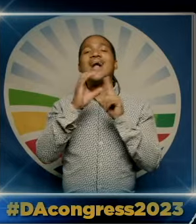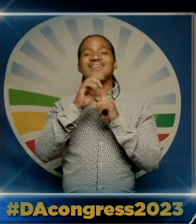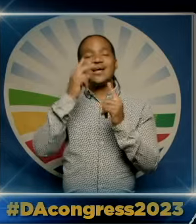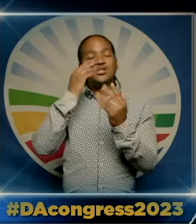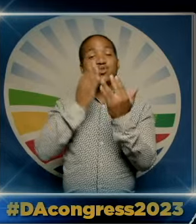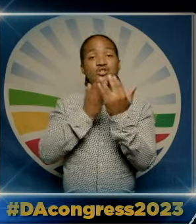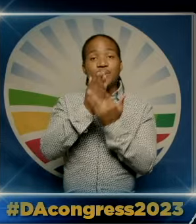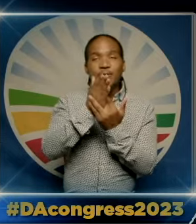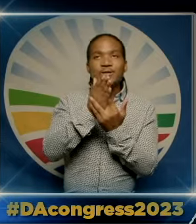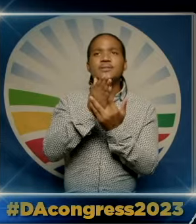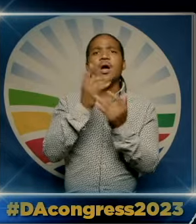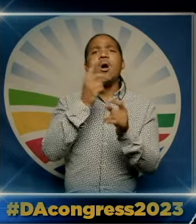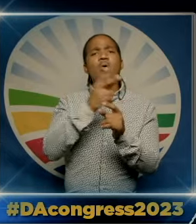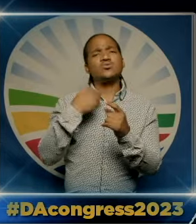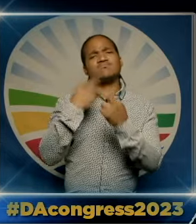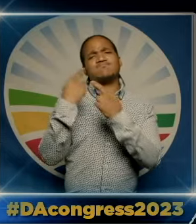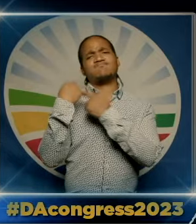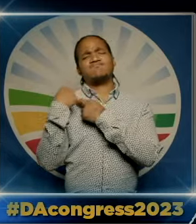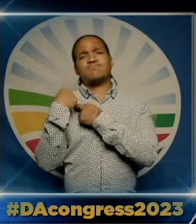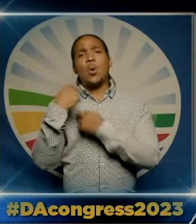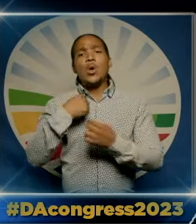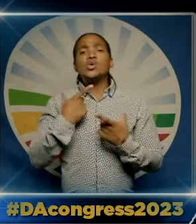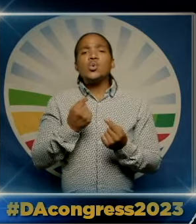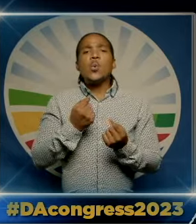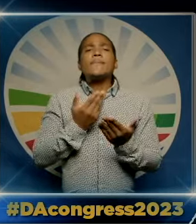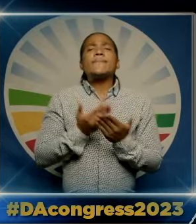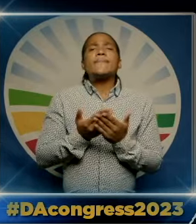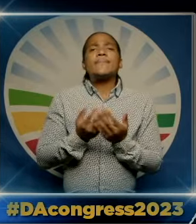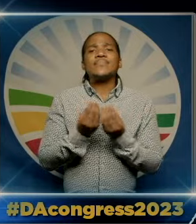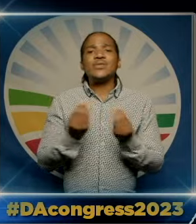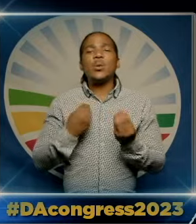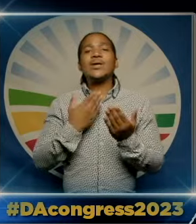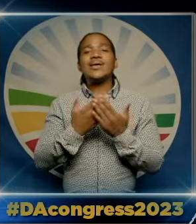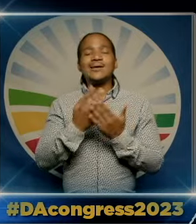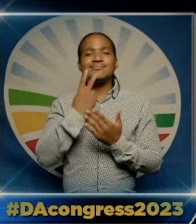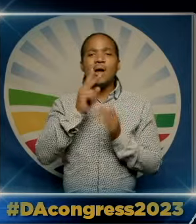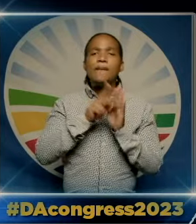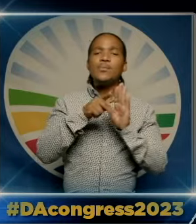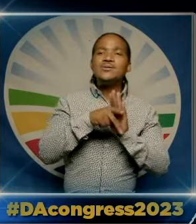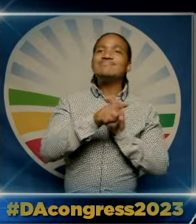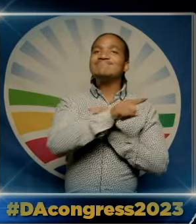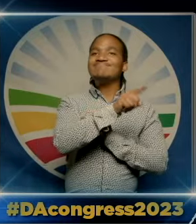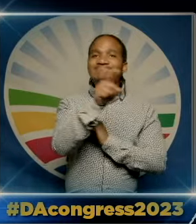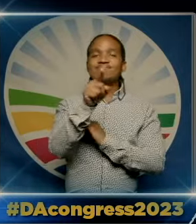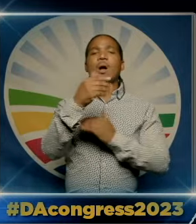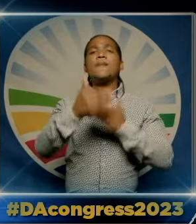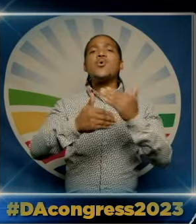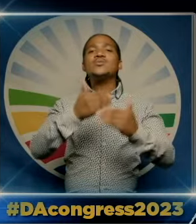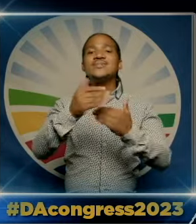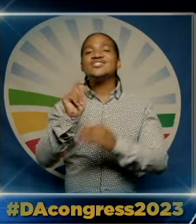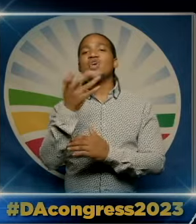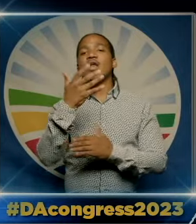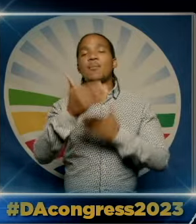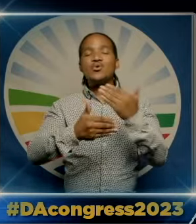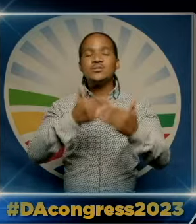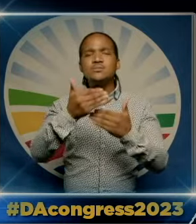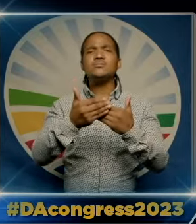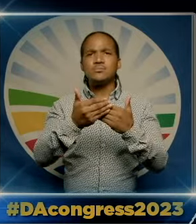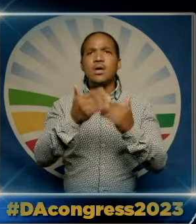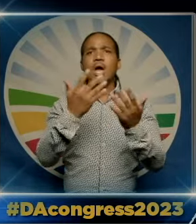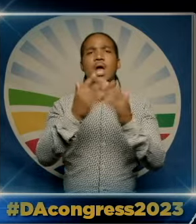accountability by doing practical things, such as opening up the tender process to the public and randomizing the temporary selection